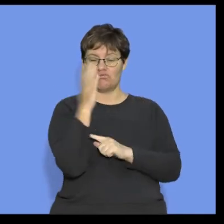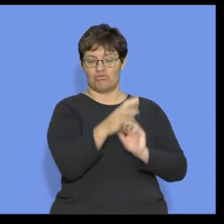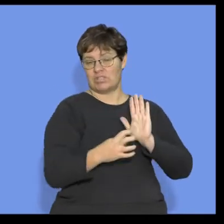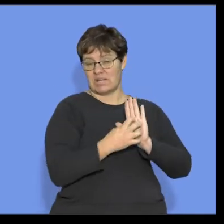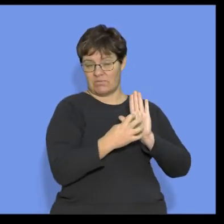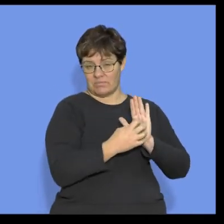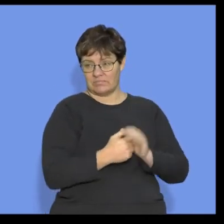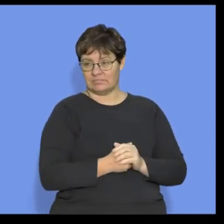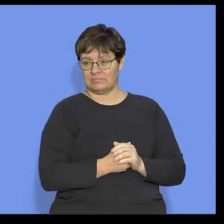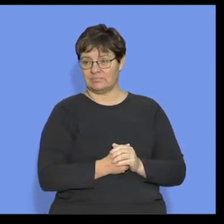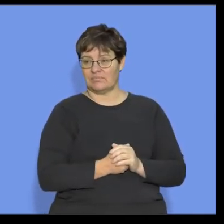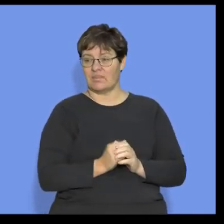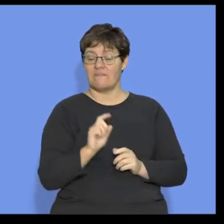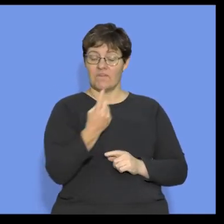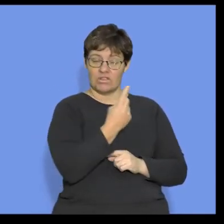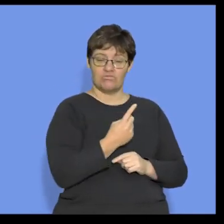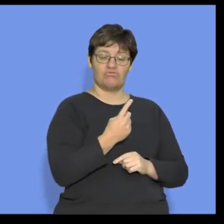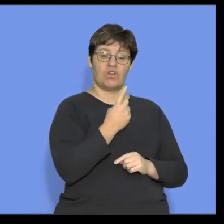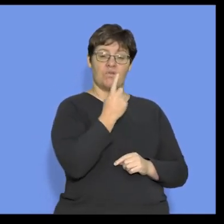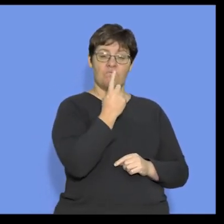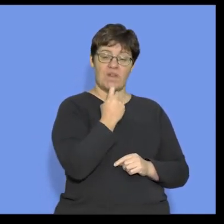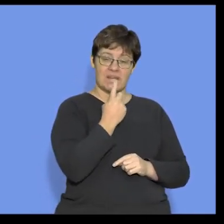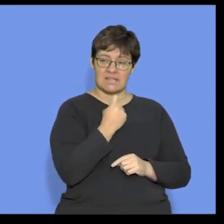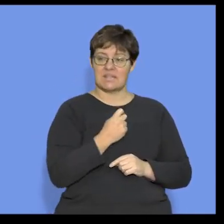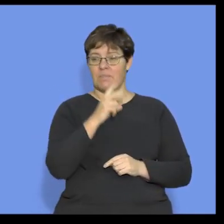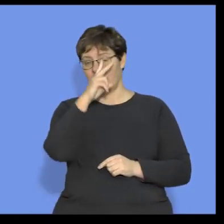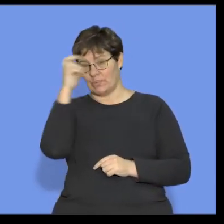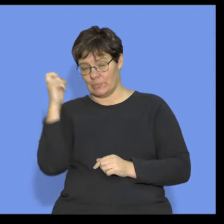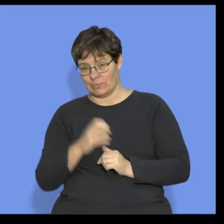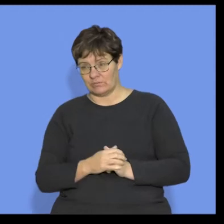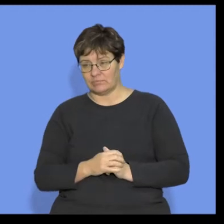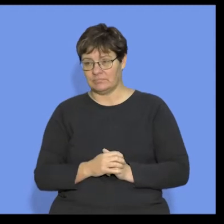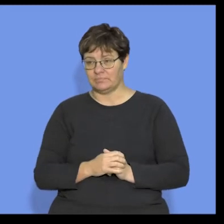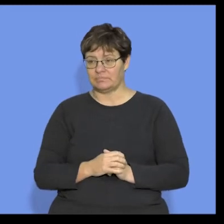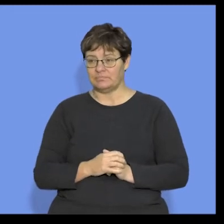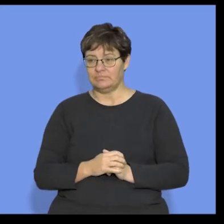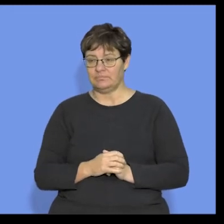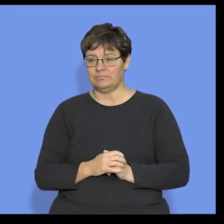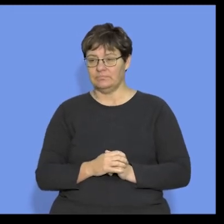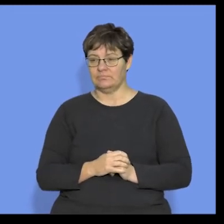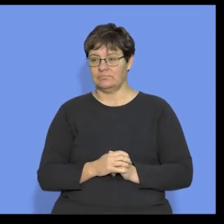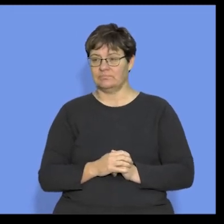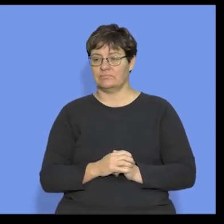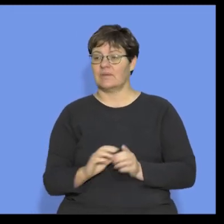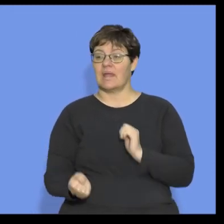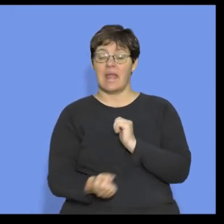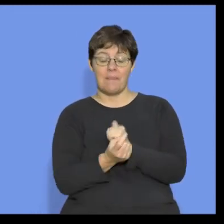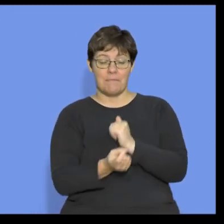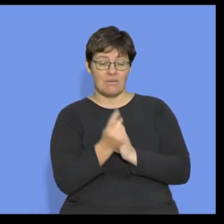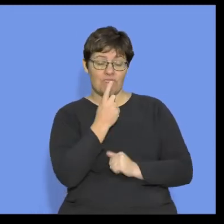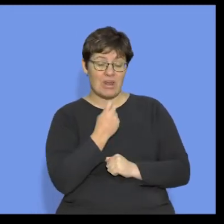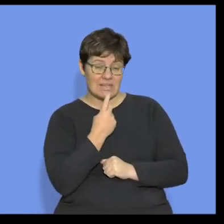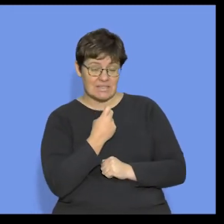diagram. So first choice, we have red and blue. So the probability of red